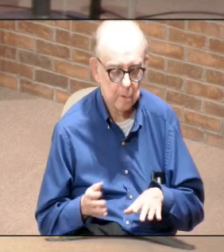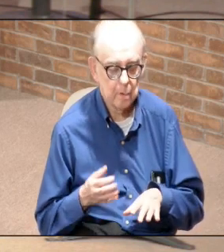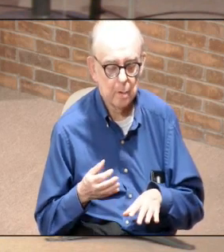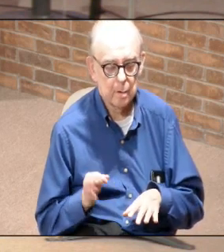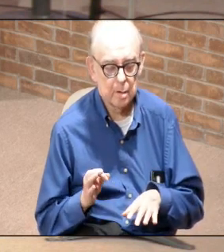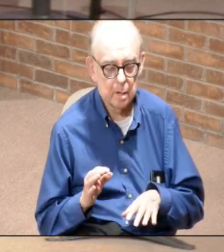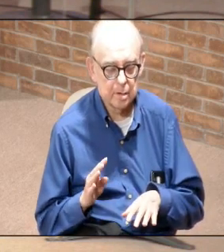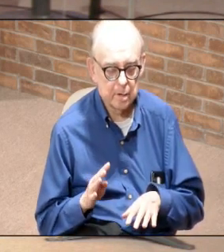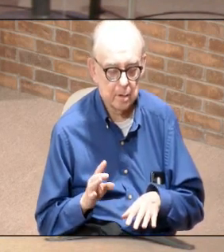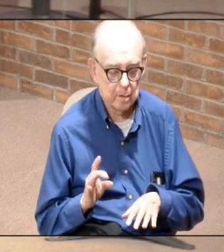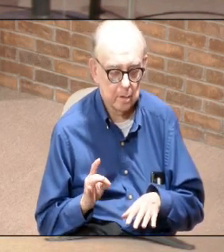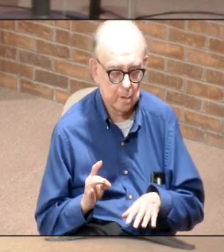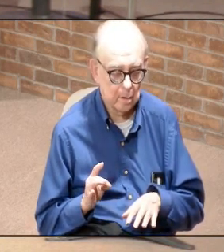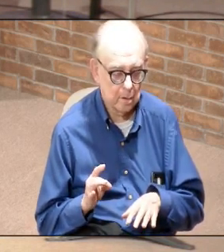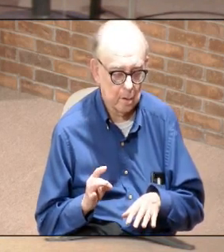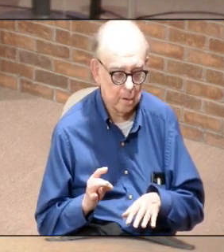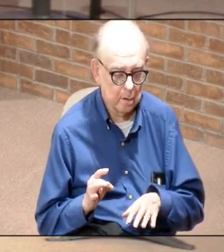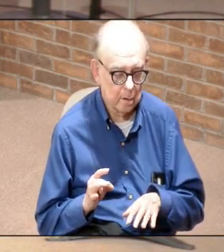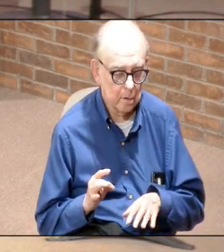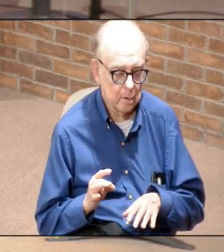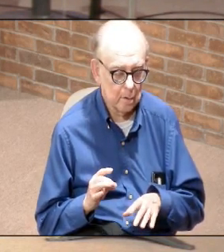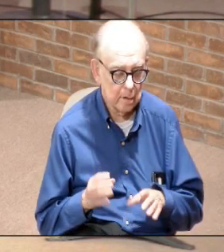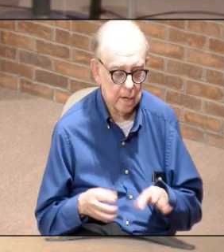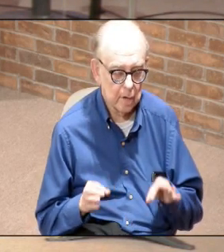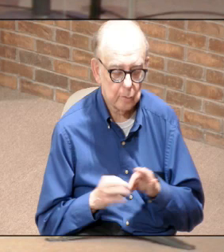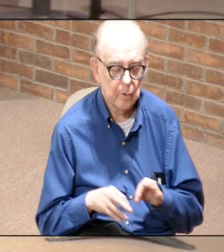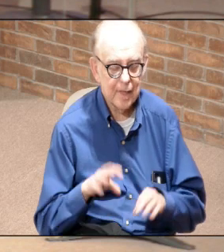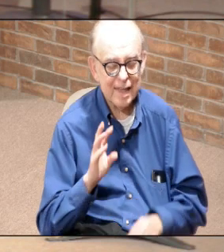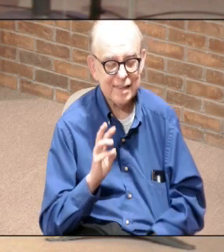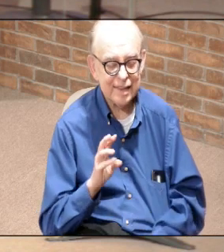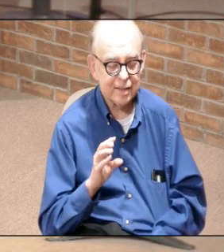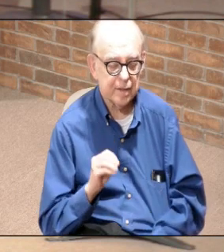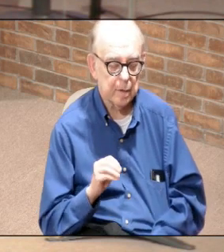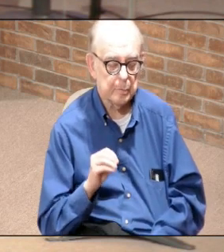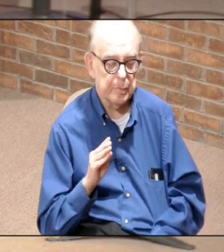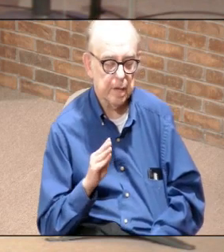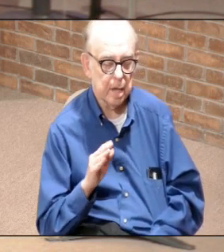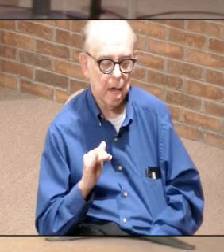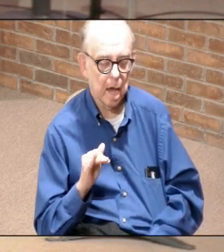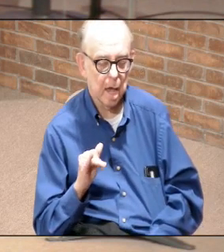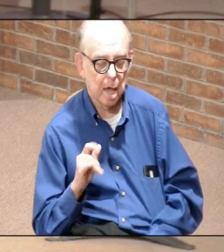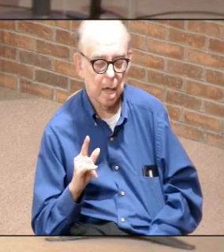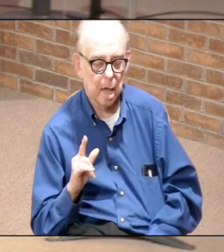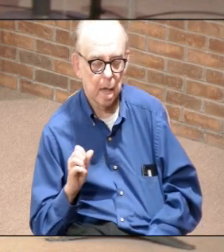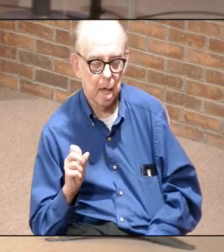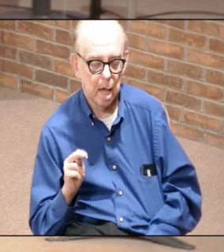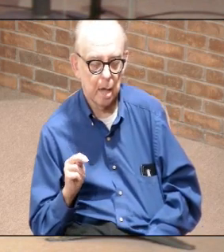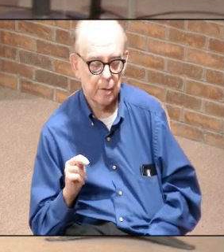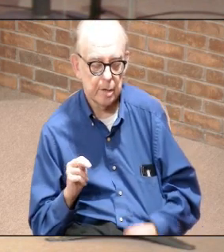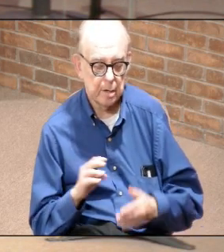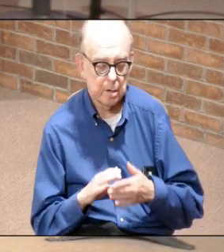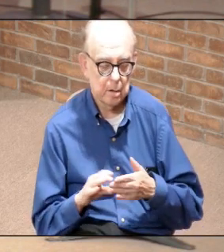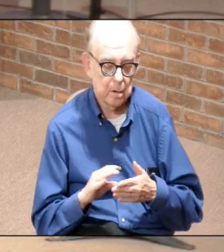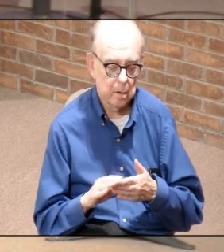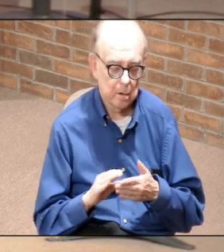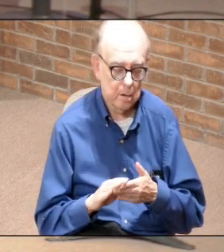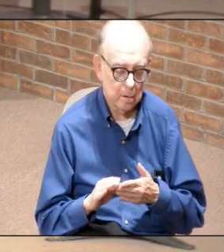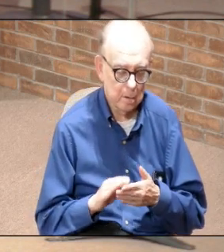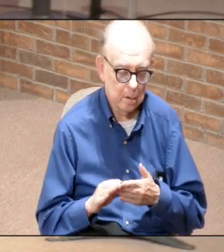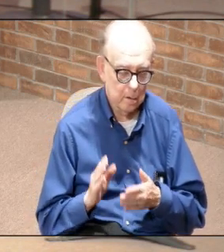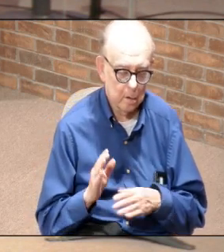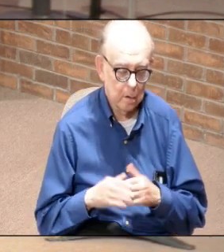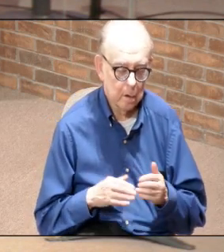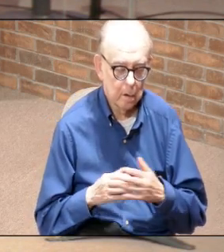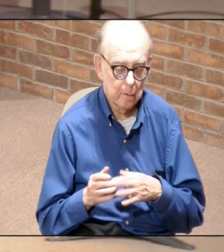now worth $60 billion. It is self-sufficient. And they are building more homes